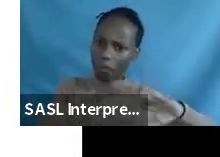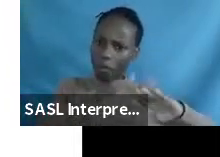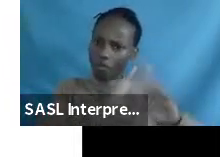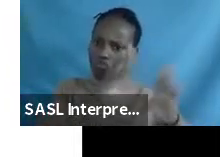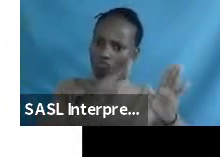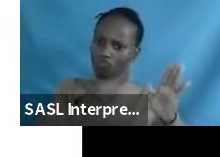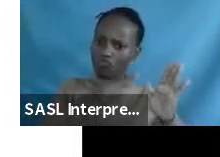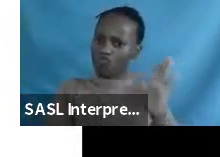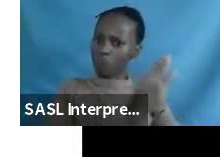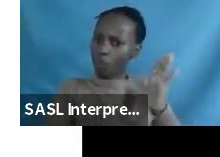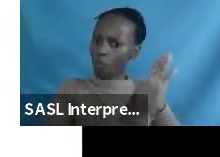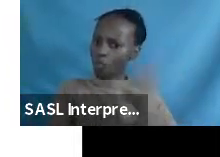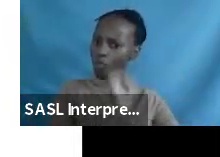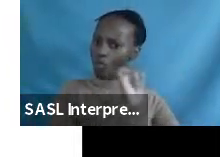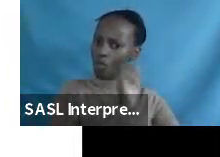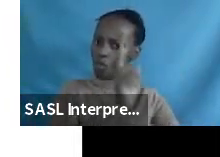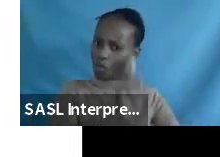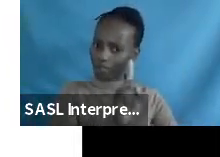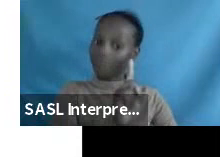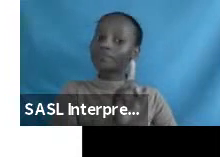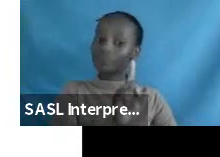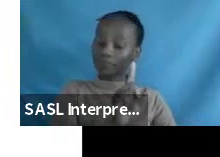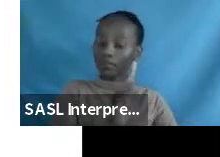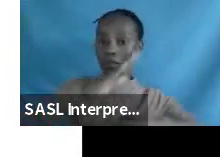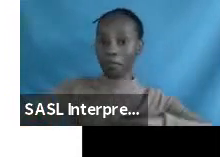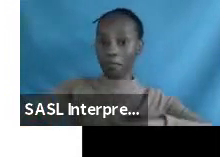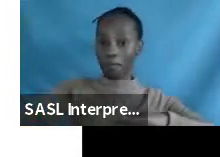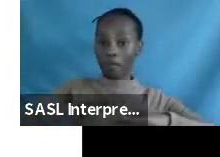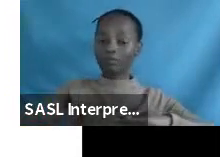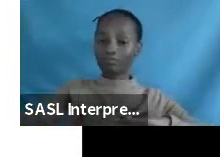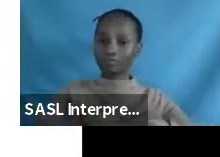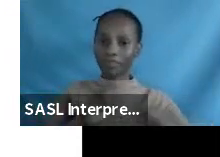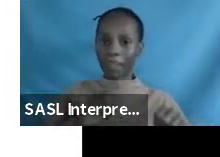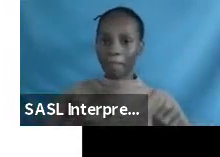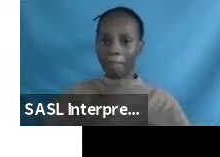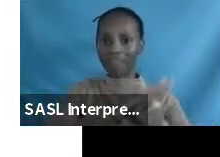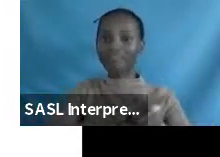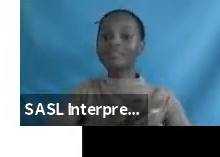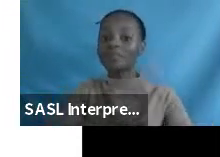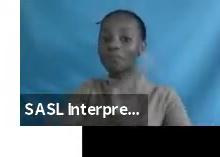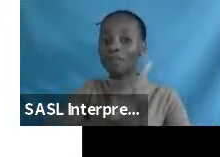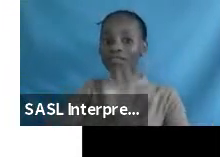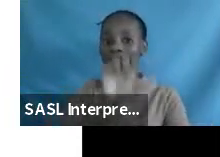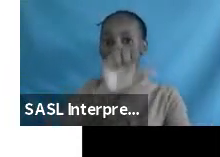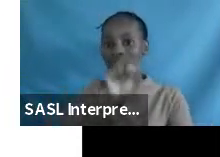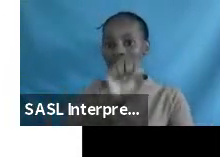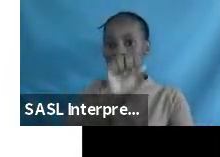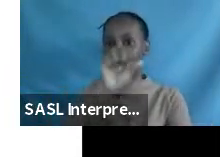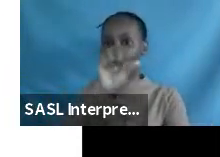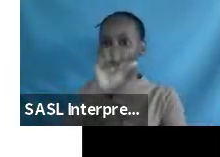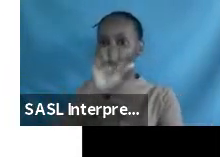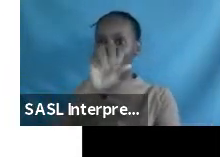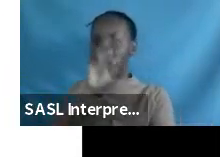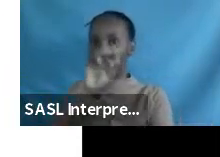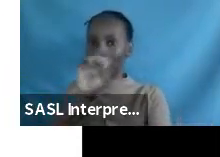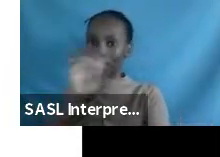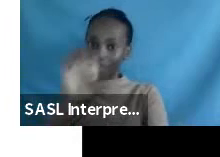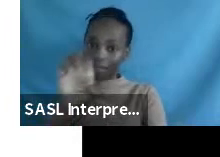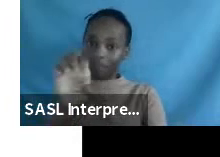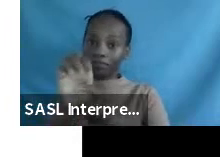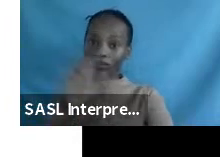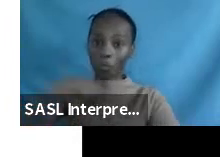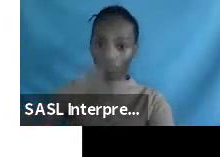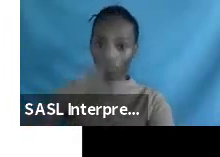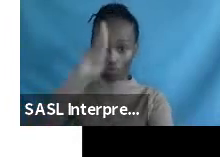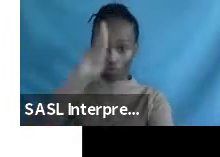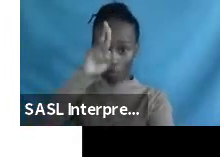part of our discussion also is about the impact on SMMEs. Let us remember that the SMMEs are